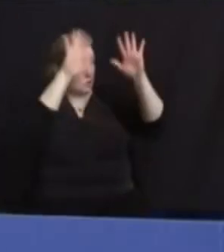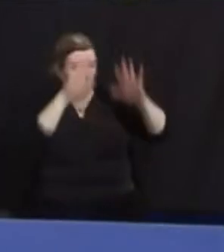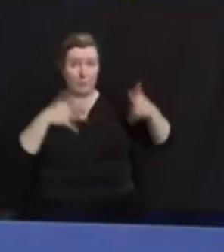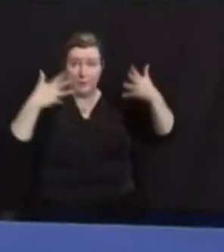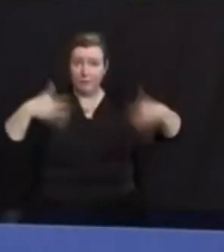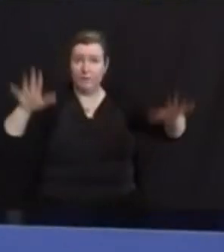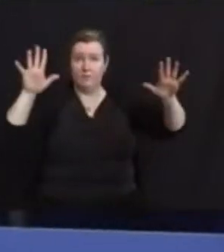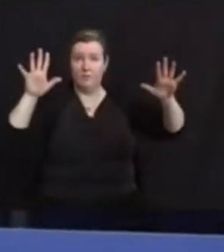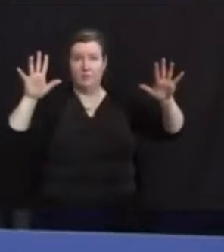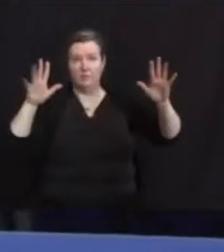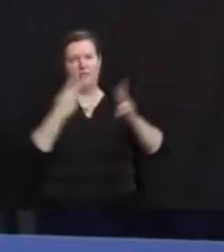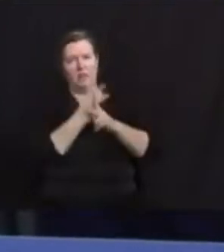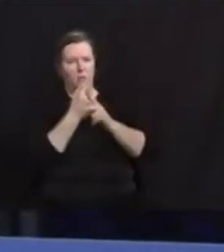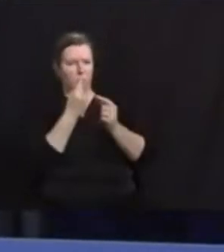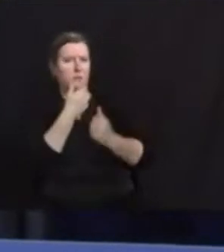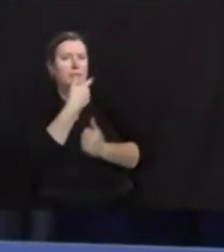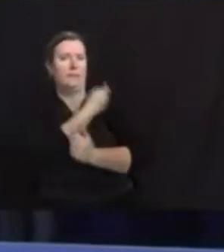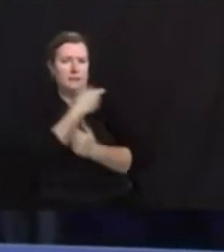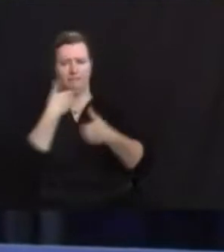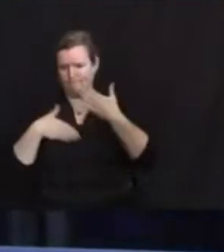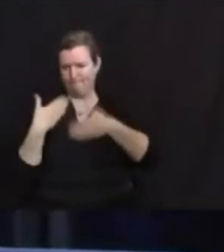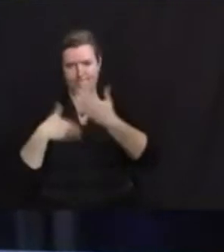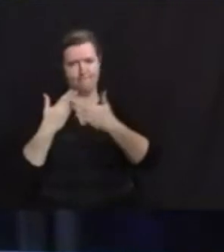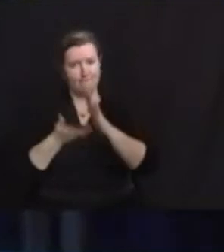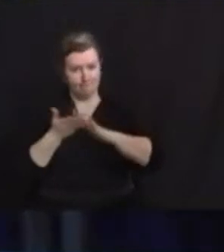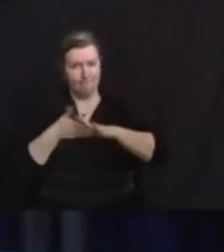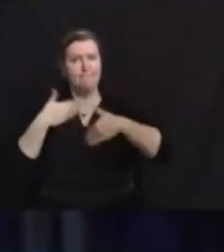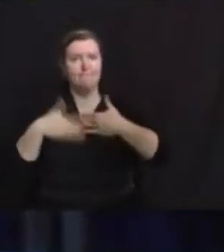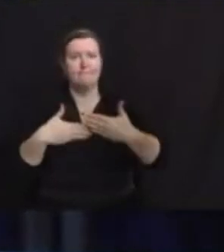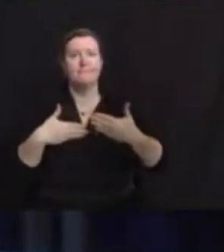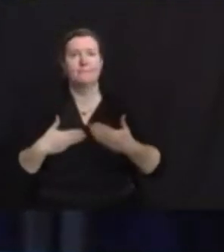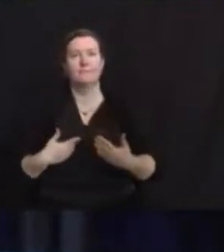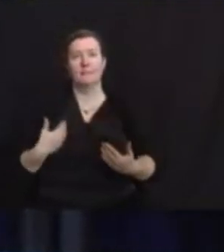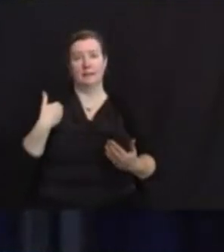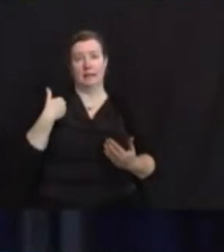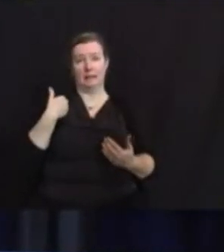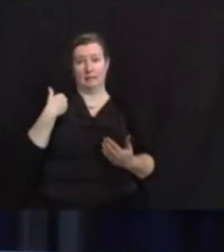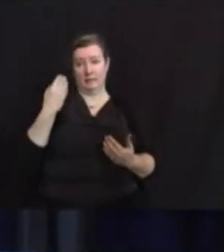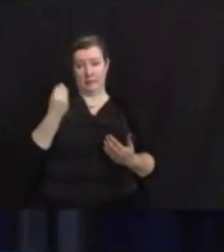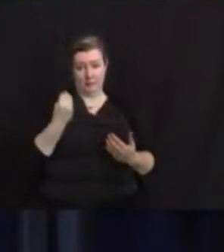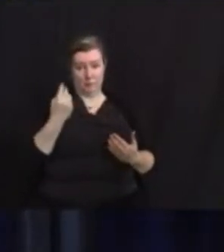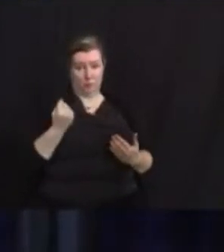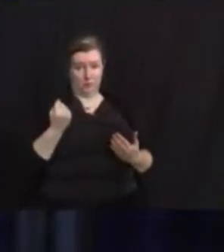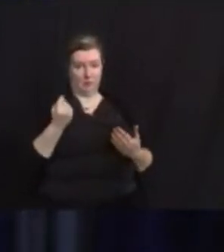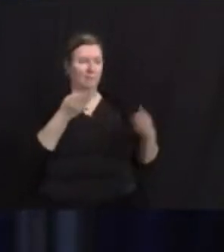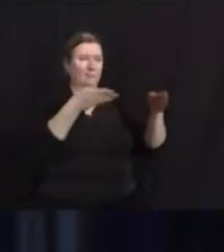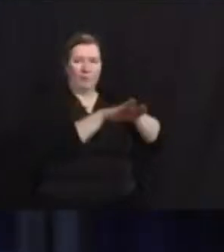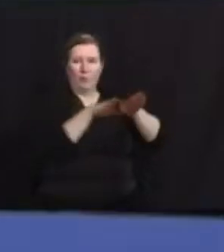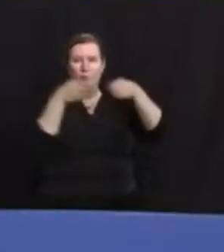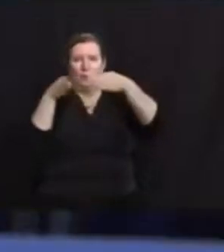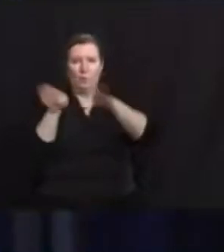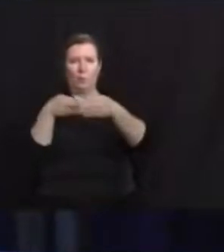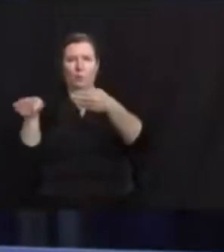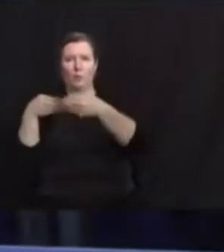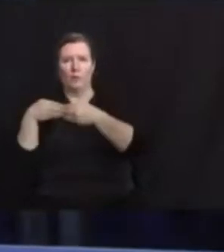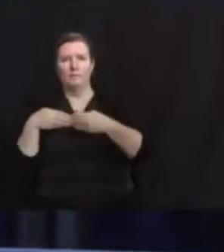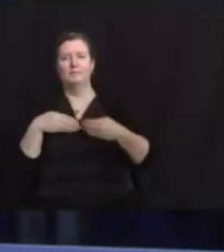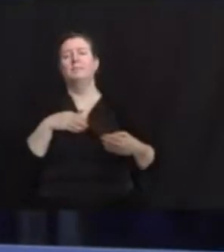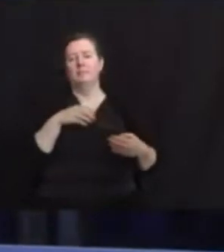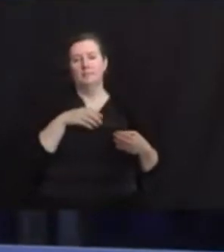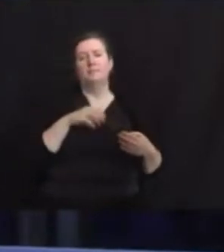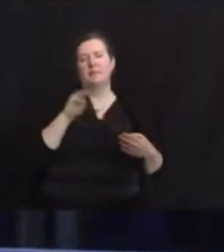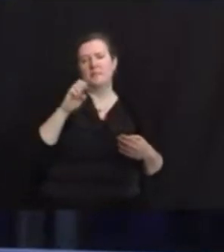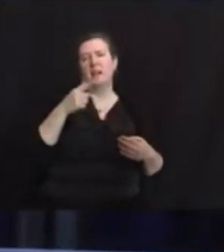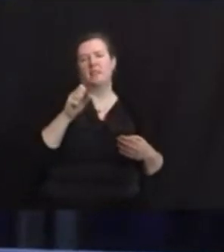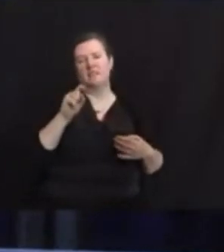As you know, our vaccination megasites were closed on Monday and Tuesday due to the storm, but have reopened today. Anyone affected